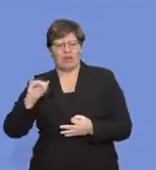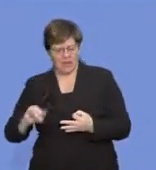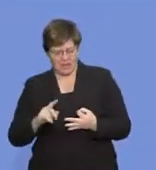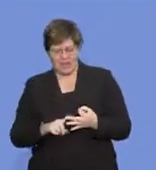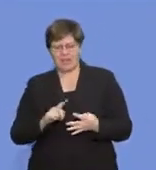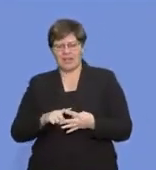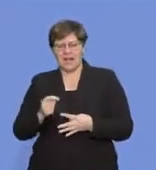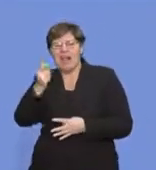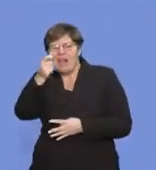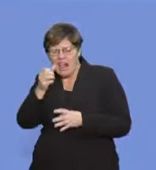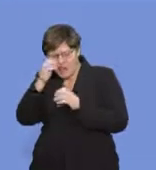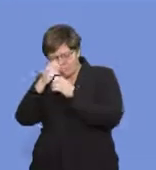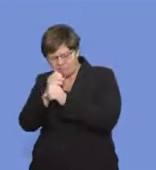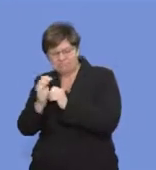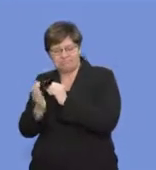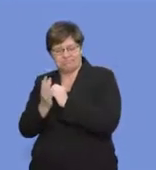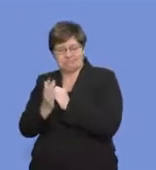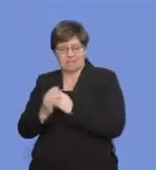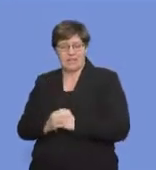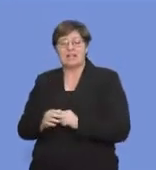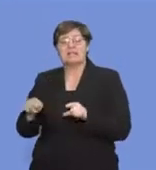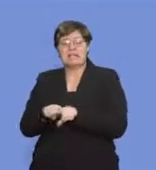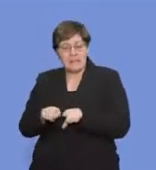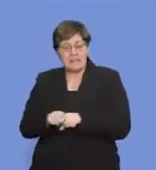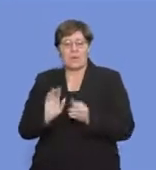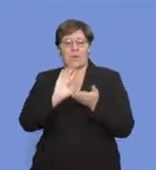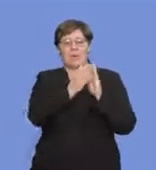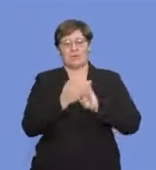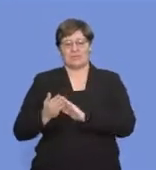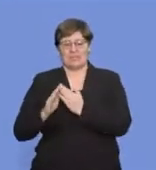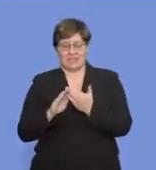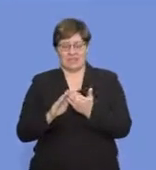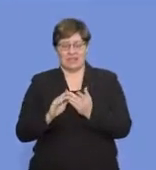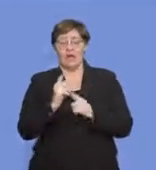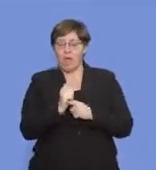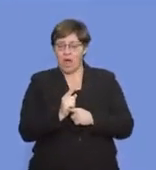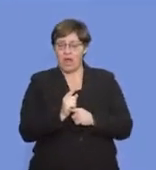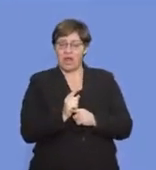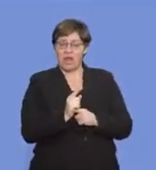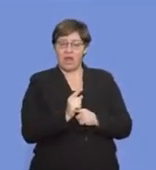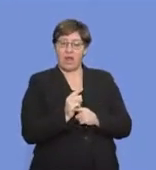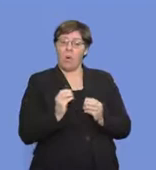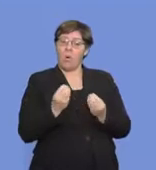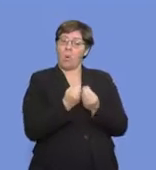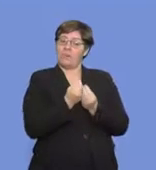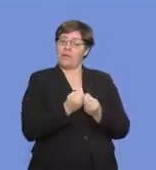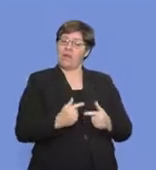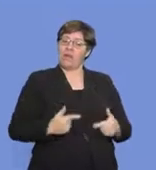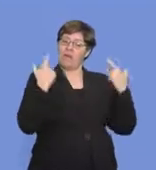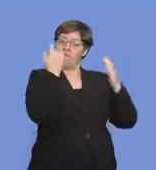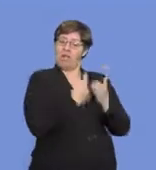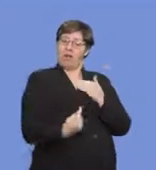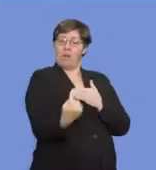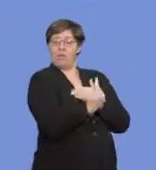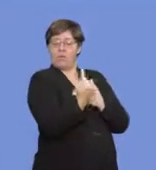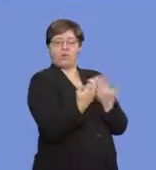and microorganisms, as well as the communities. Because remember, organisms don't live in isolation. They